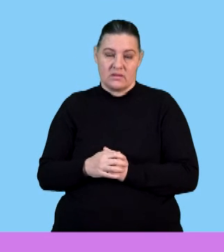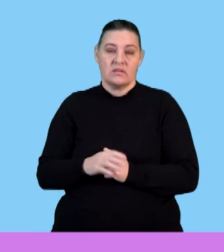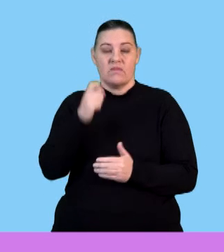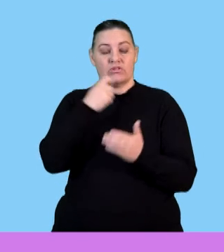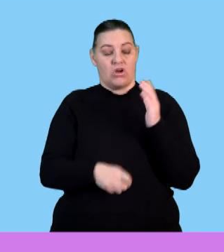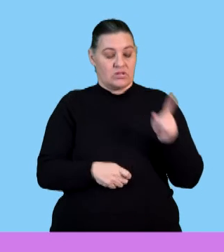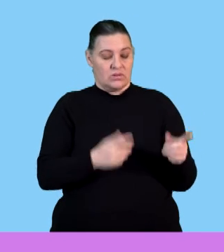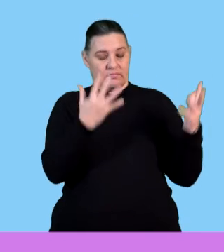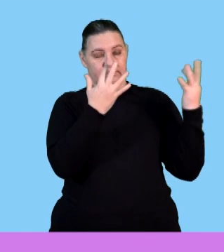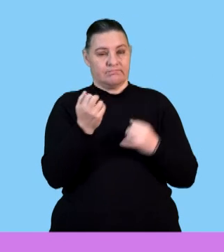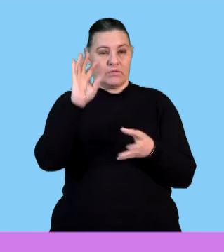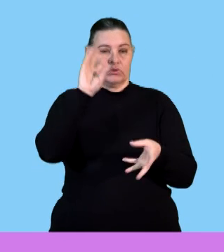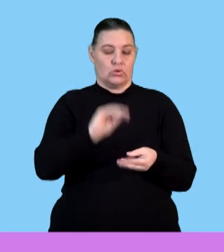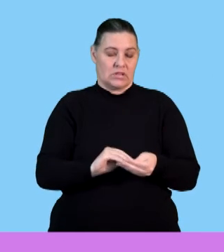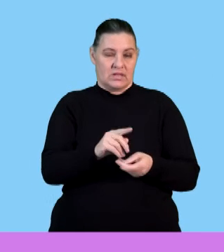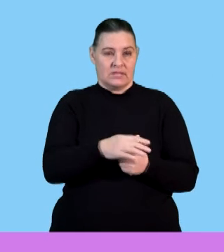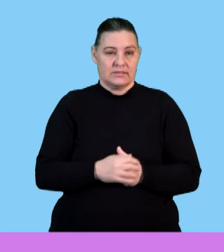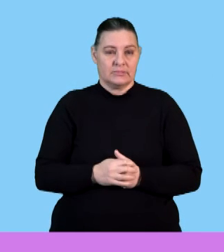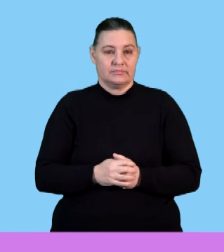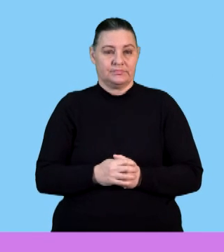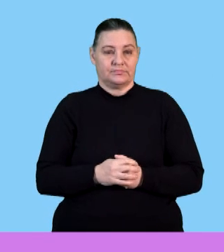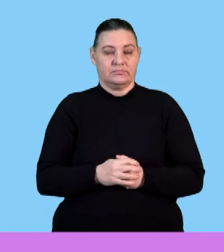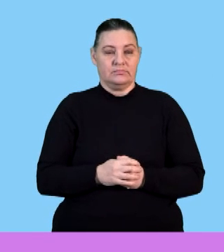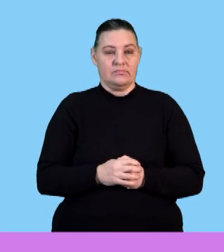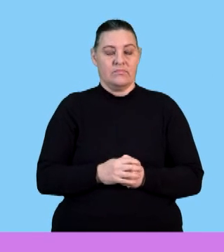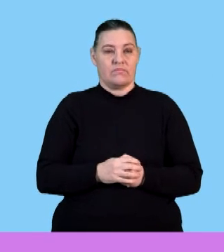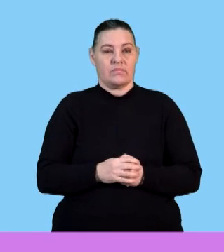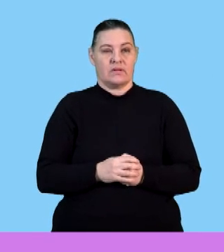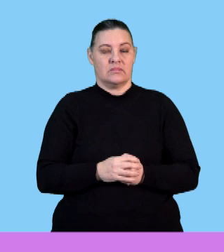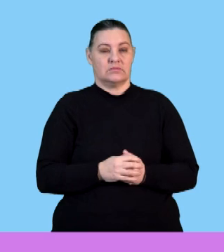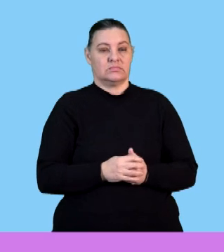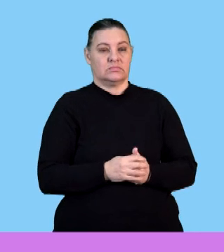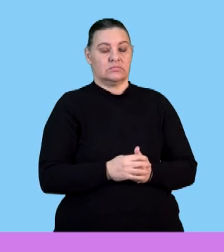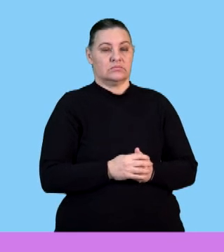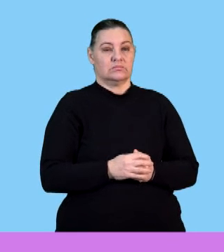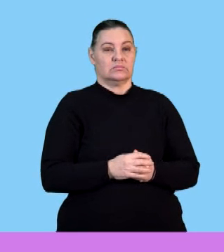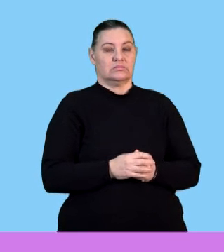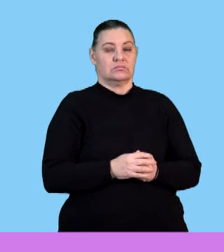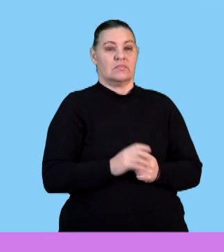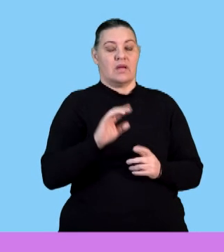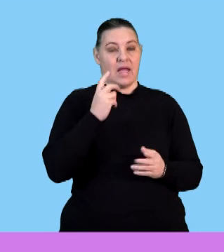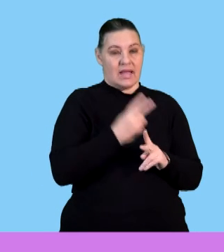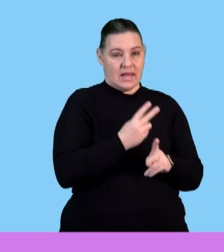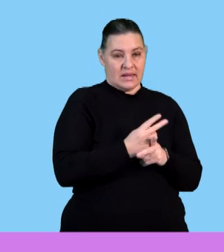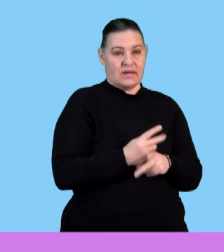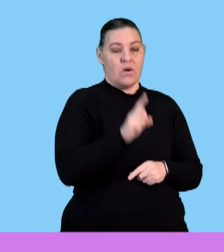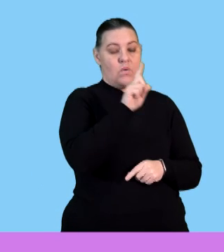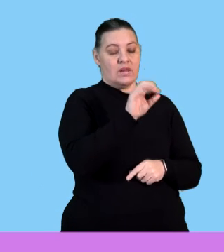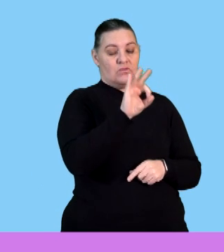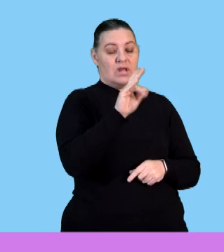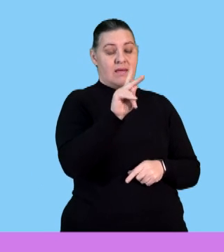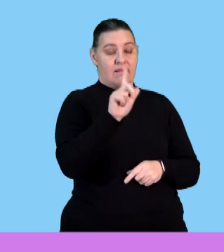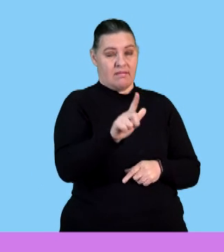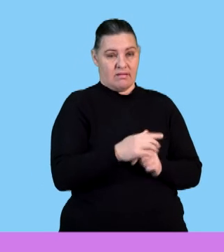the given water charges to determine the total amount charged. All right, so here, again, you use